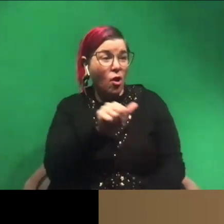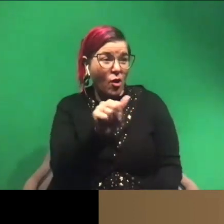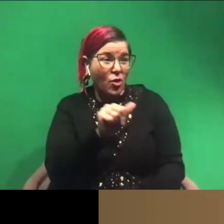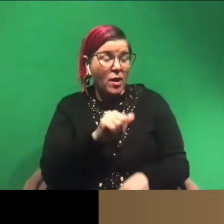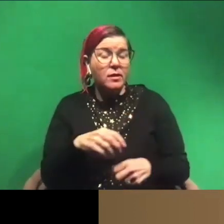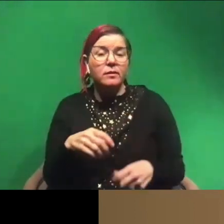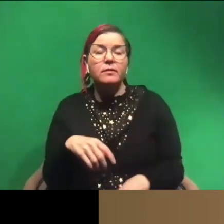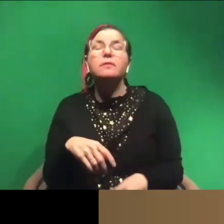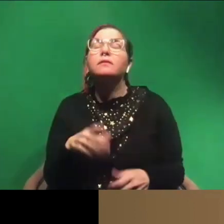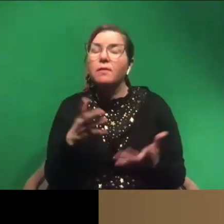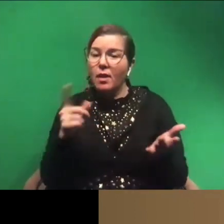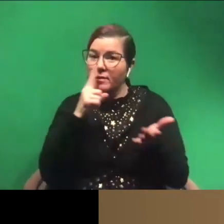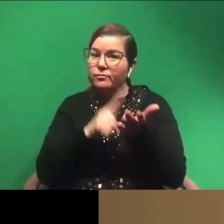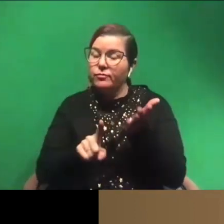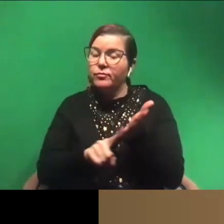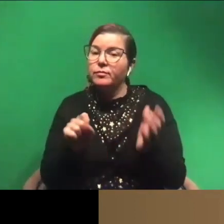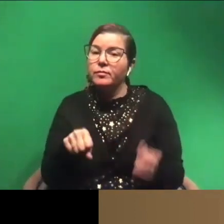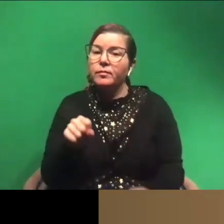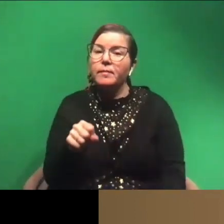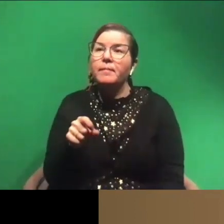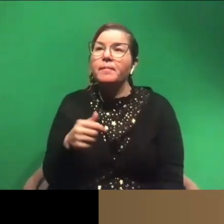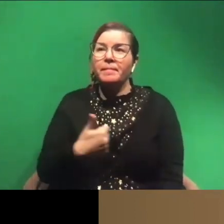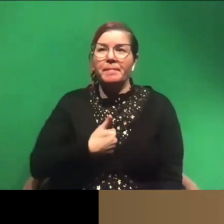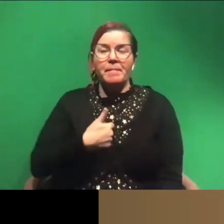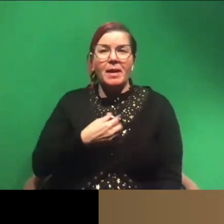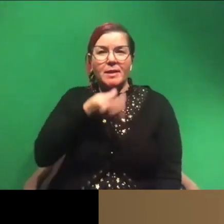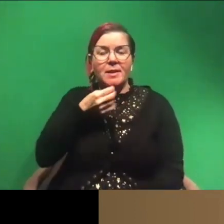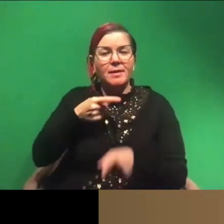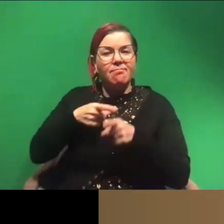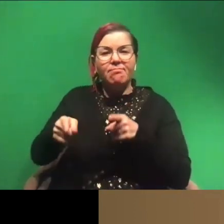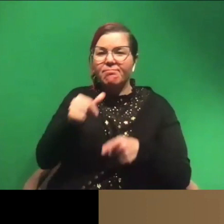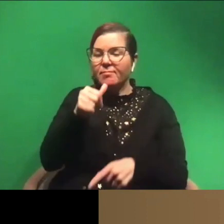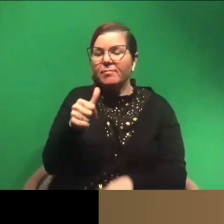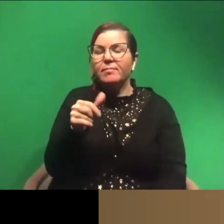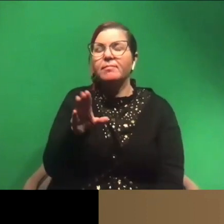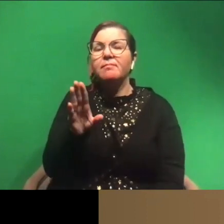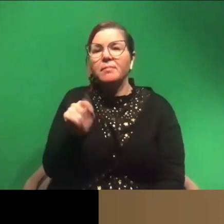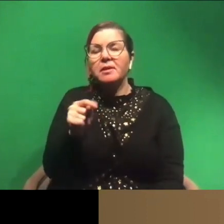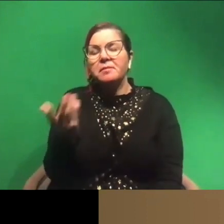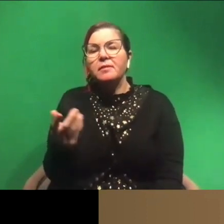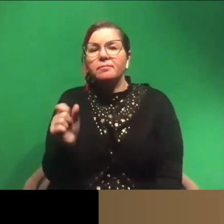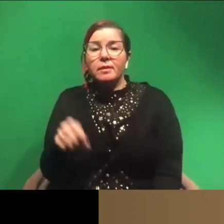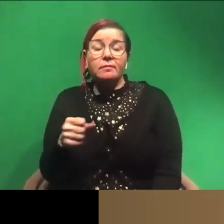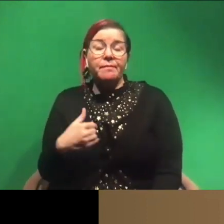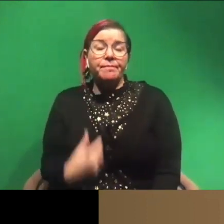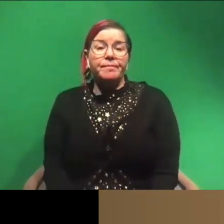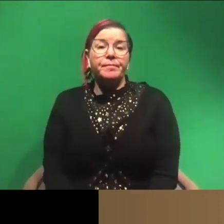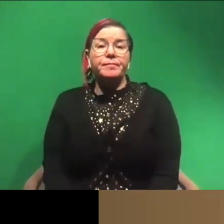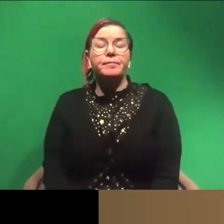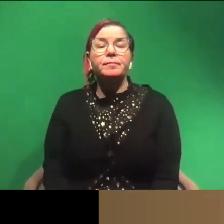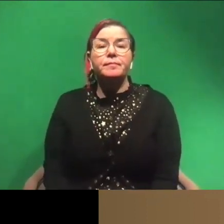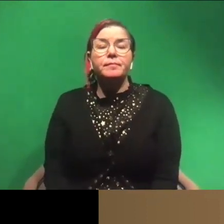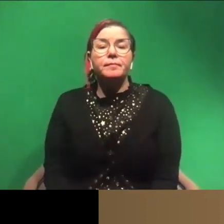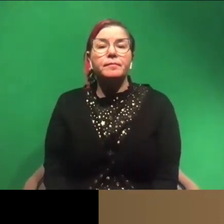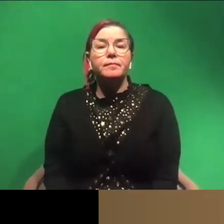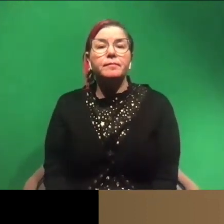is a lot of research on that. That's not something I've studied a lot, but yes. And one of the things that